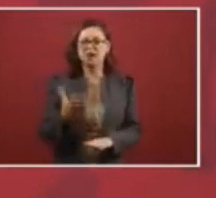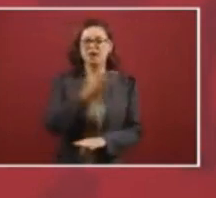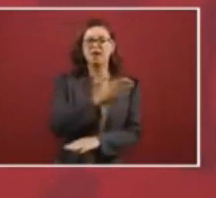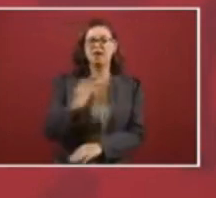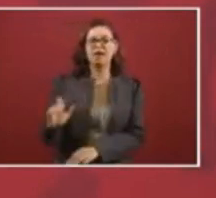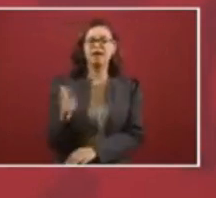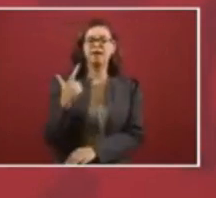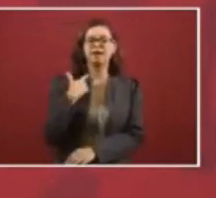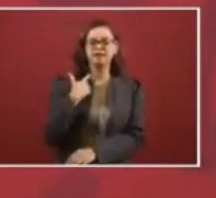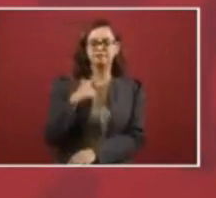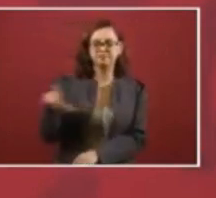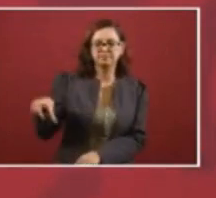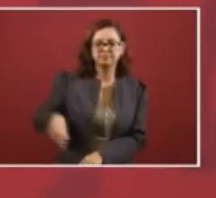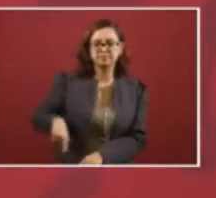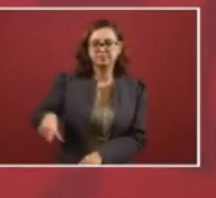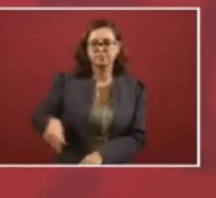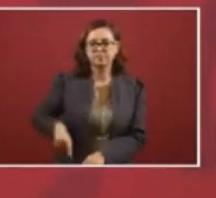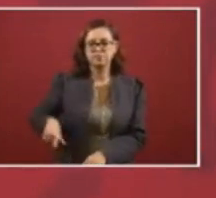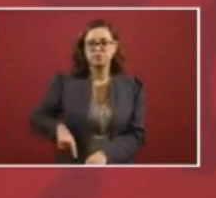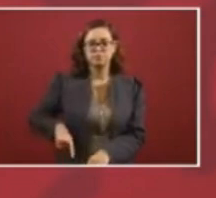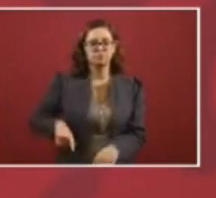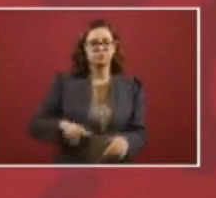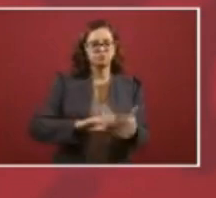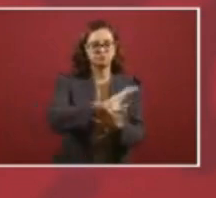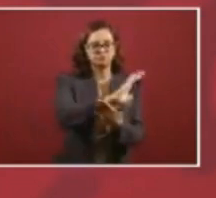the contracts that